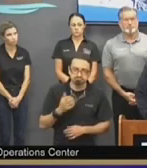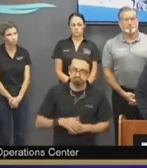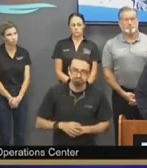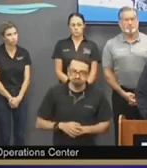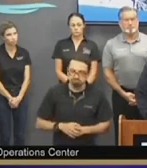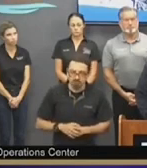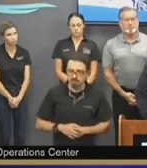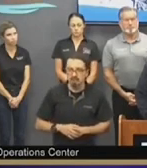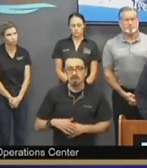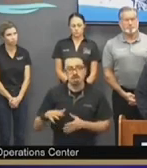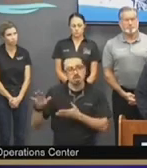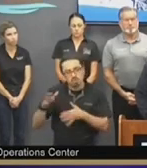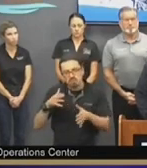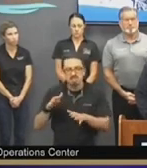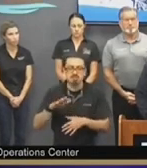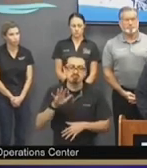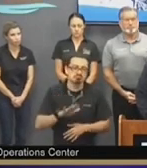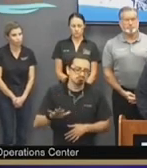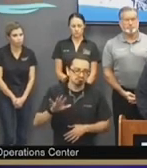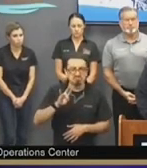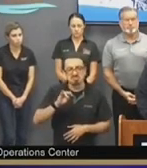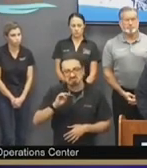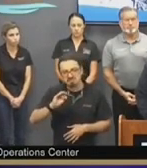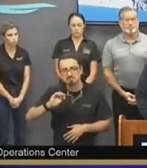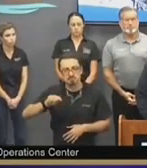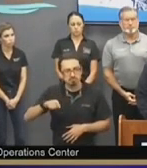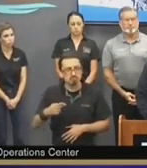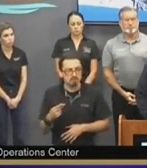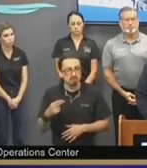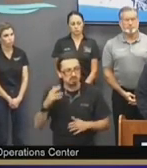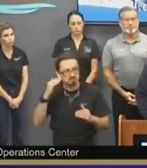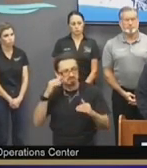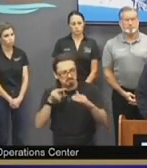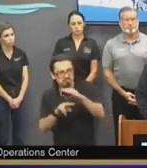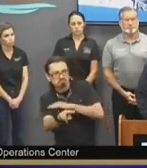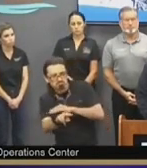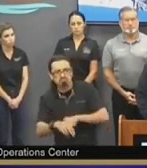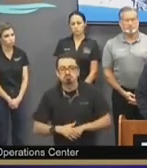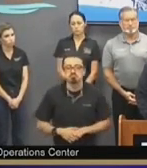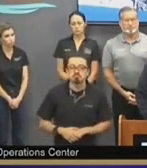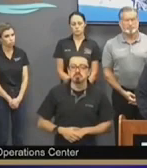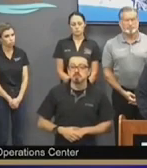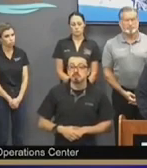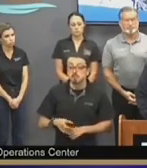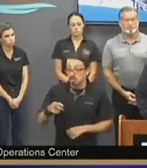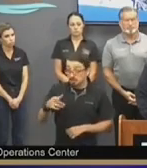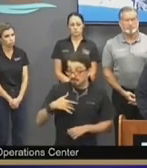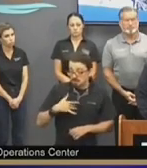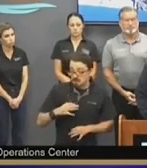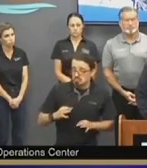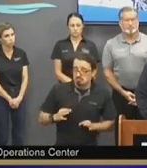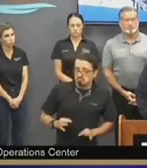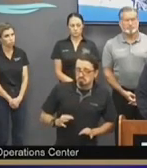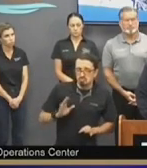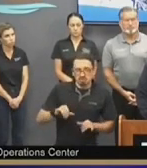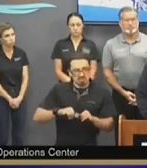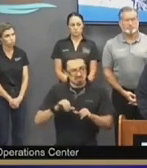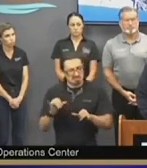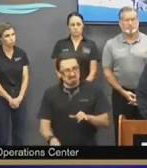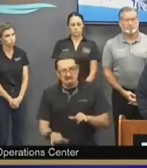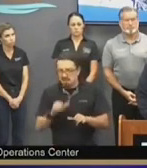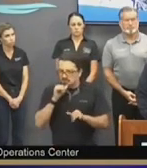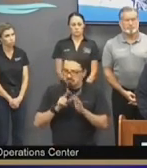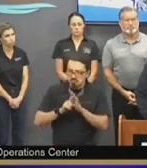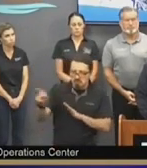and you're going to stay in place, then you're going to have to stay in place, because once the winds reach 35 miles an hour